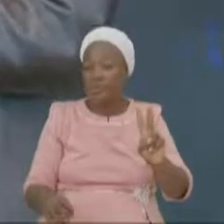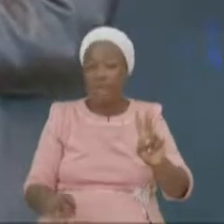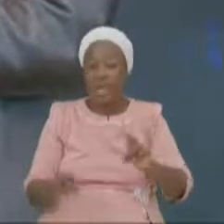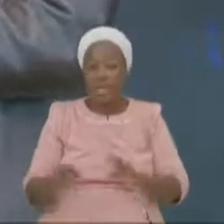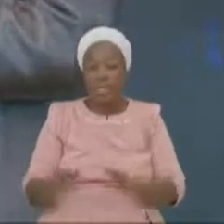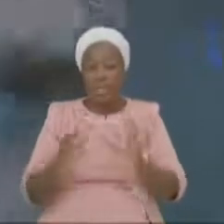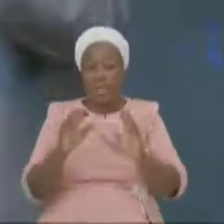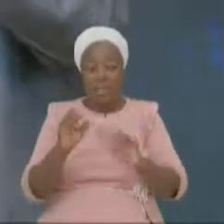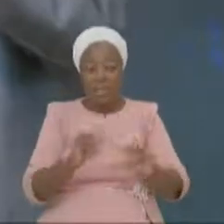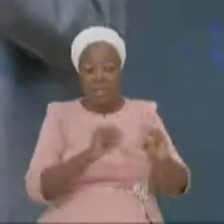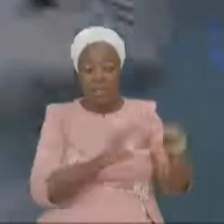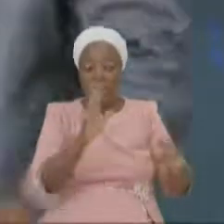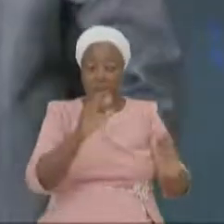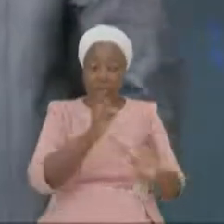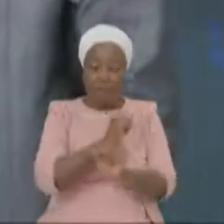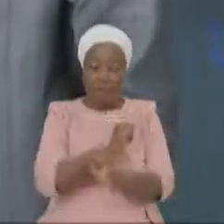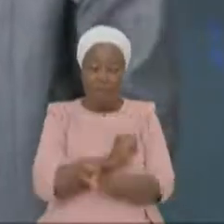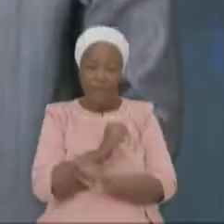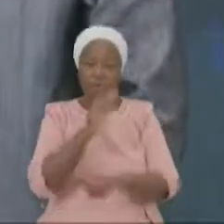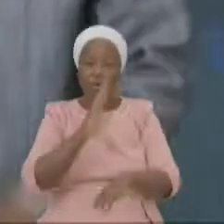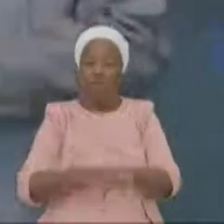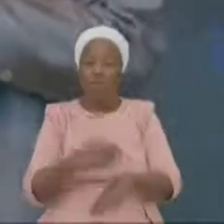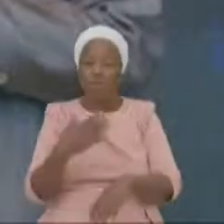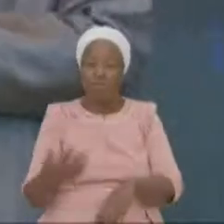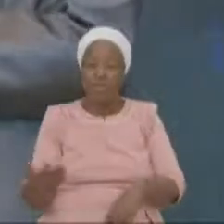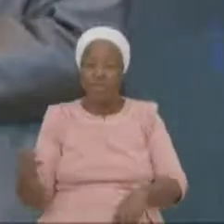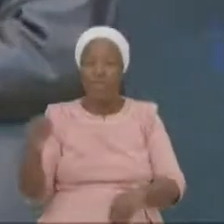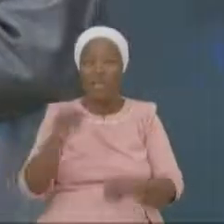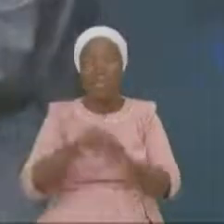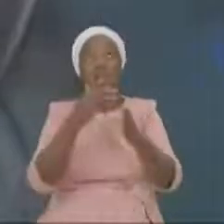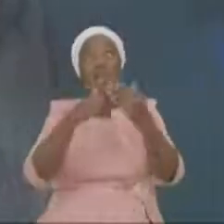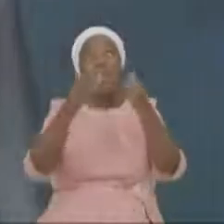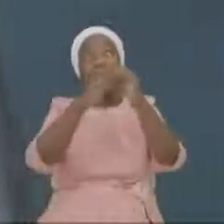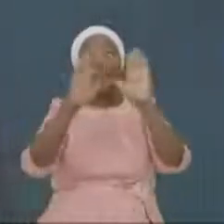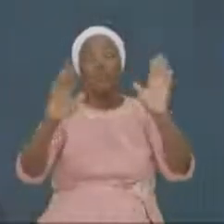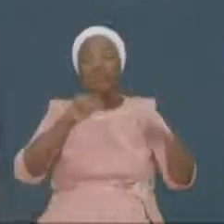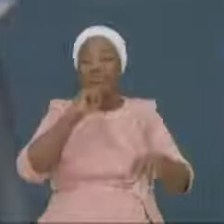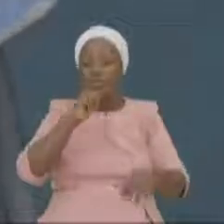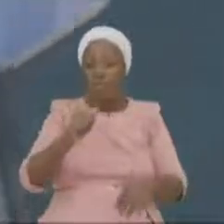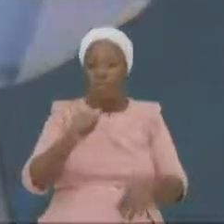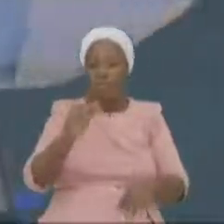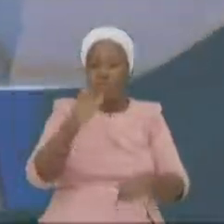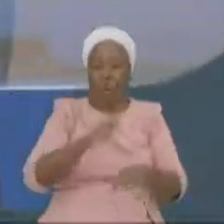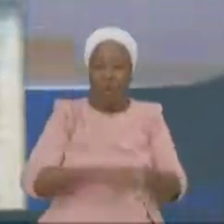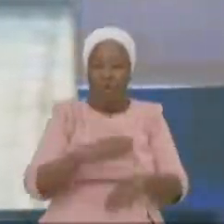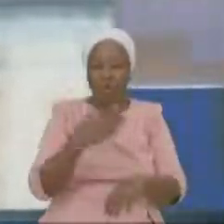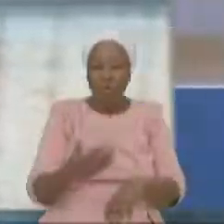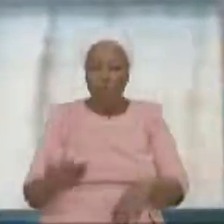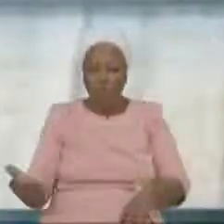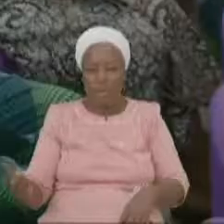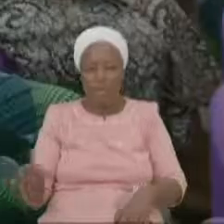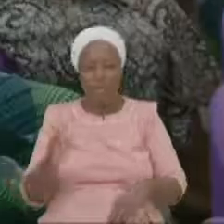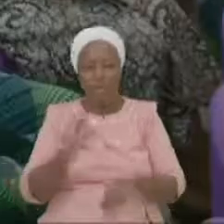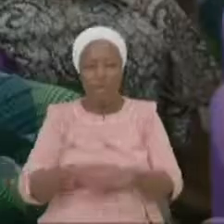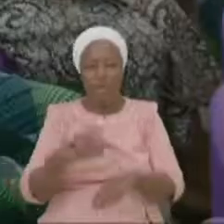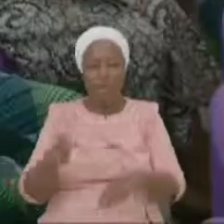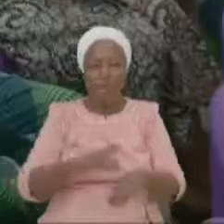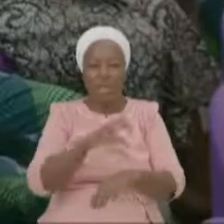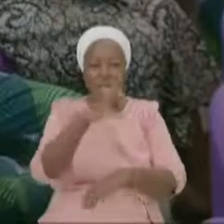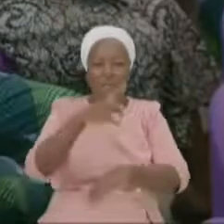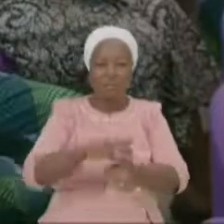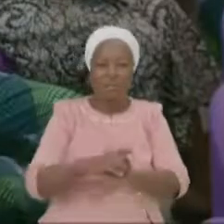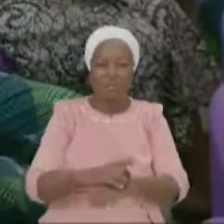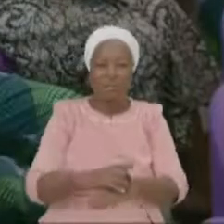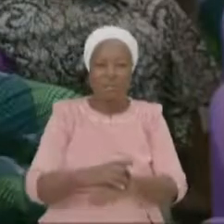affection on things above, not on things on the earth. Set